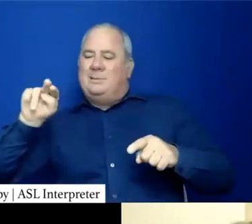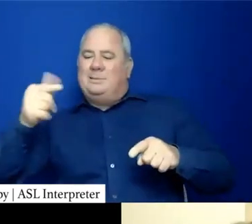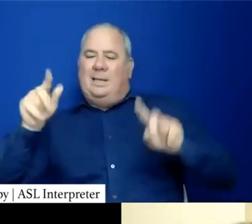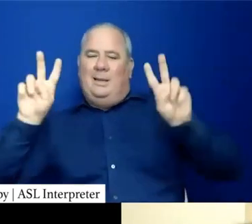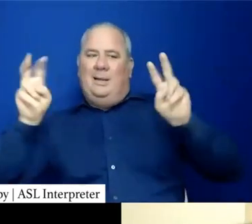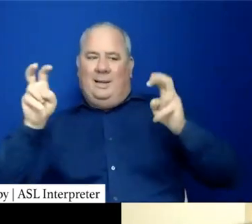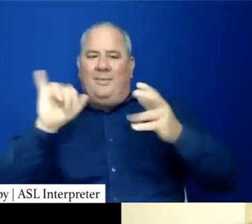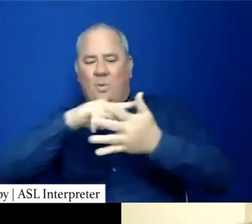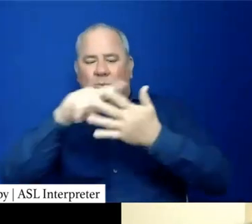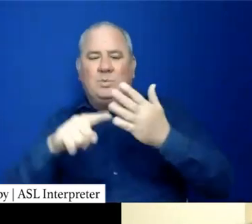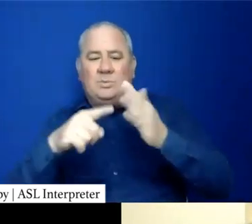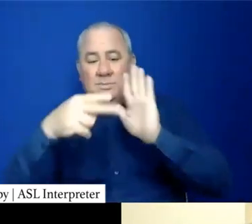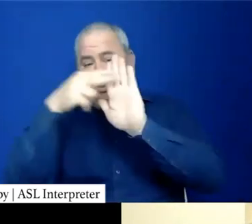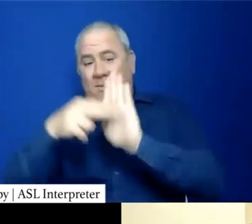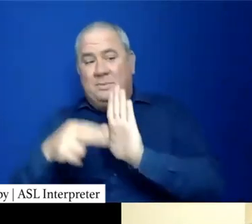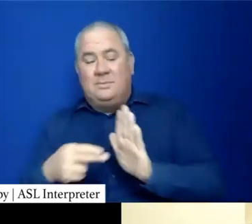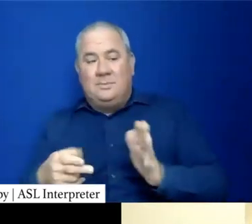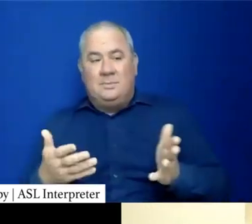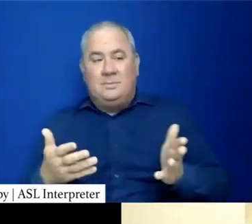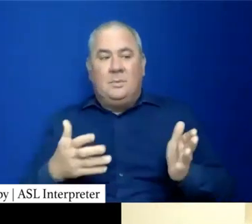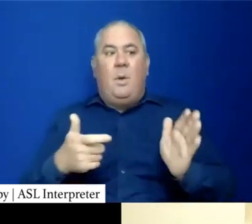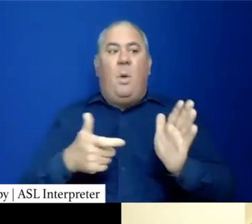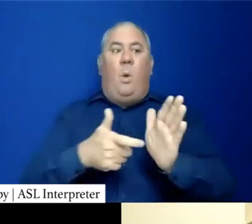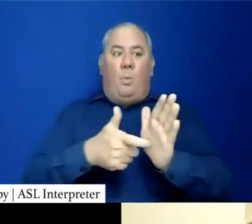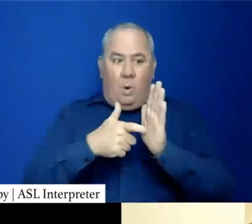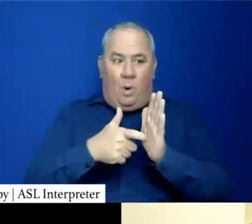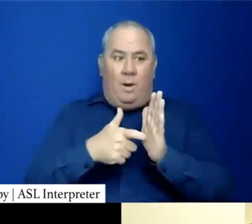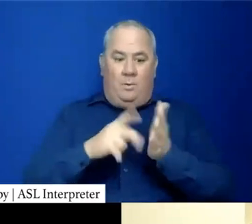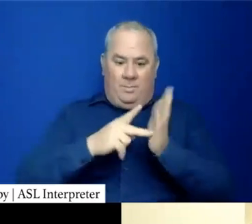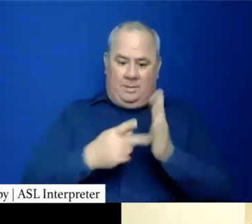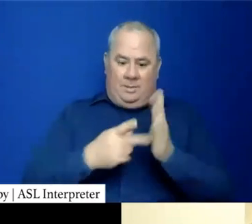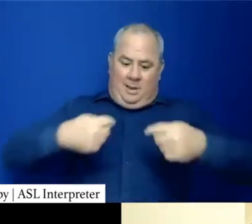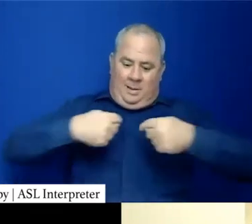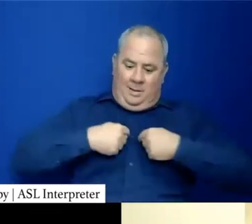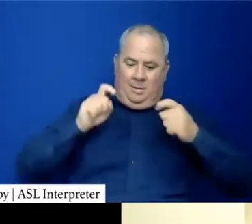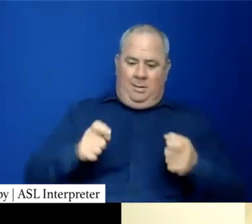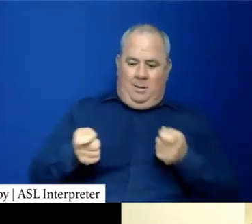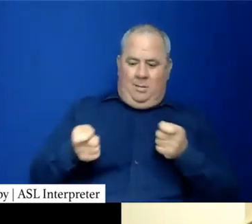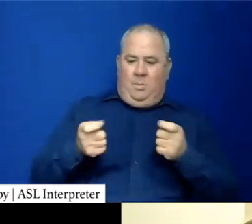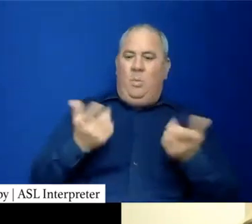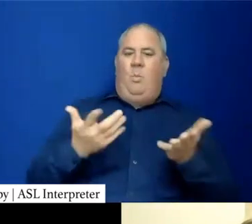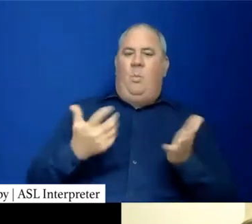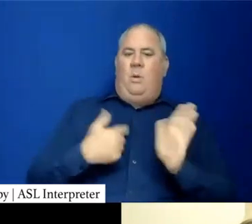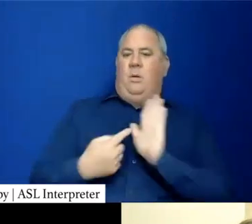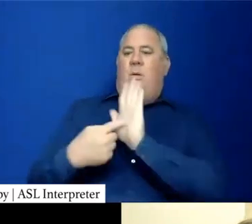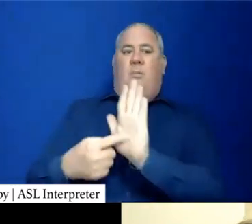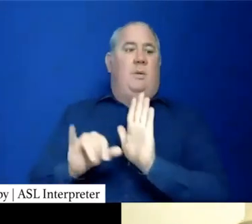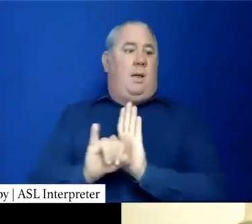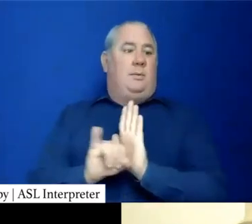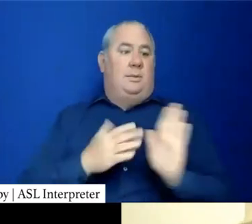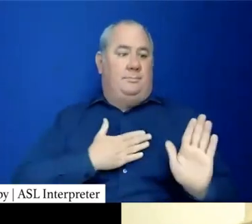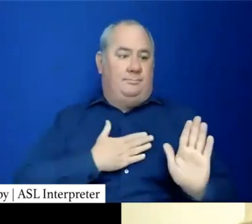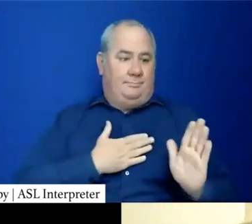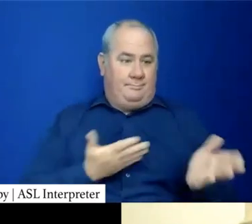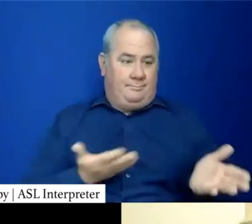requires a lot of identity management. And I think it can be liberating, like, for people who don't necessarily think of themselves